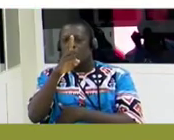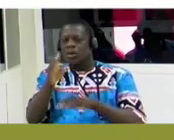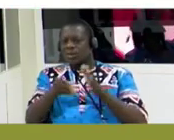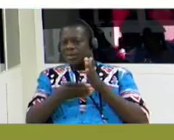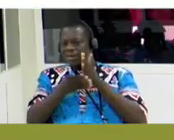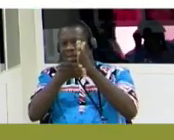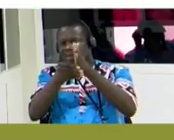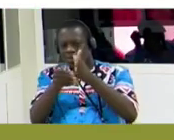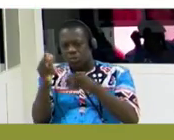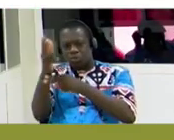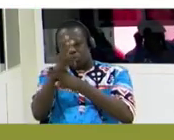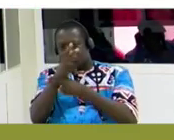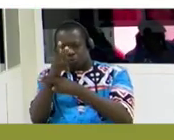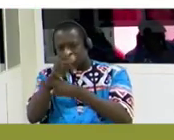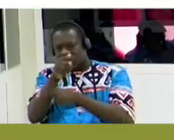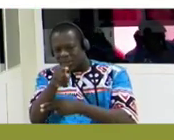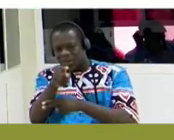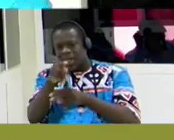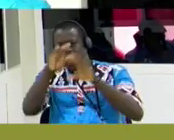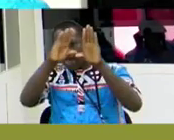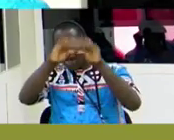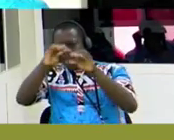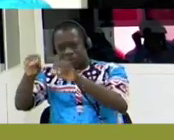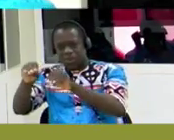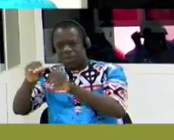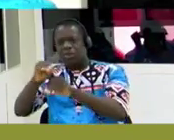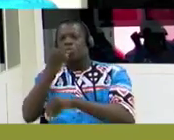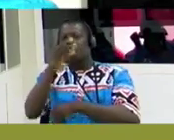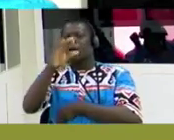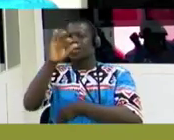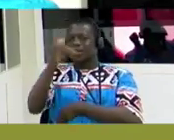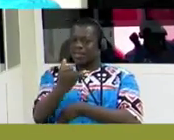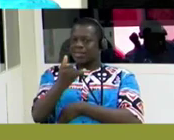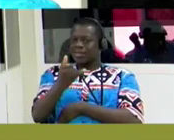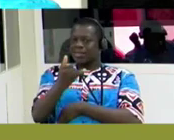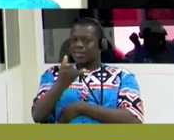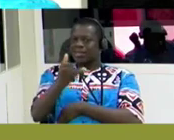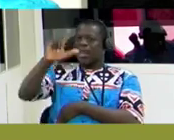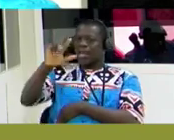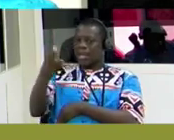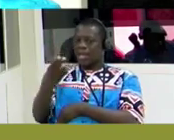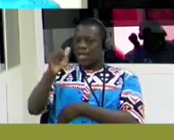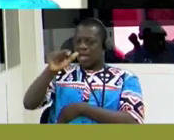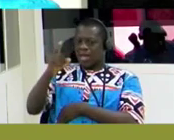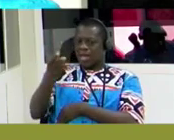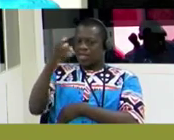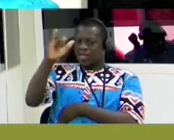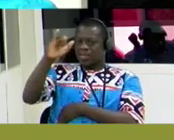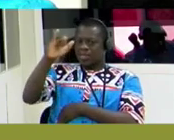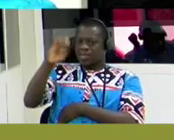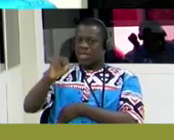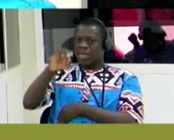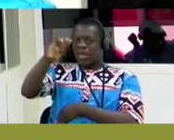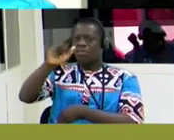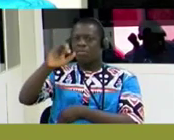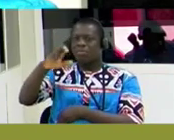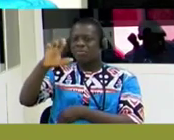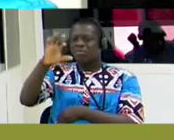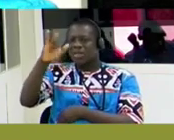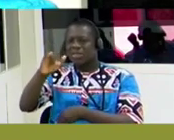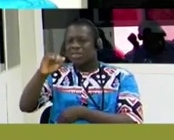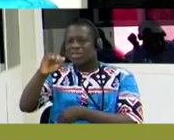Martin. Okay. What do you say to the suggestion that Alhaji Martin never touched Sana